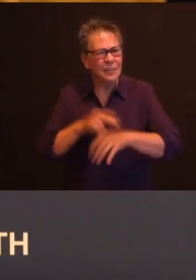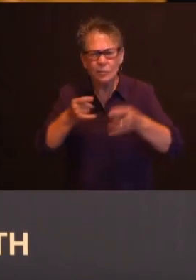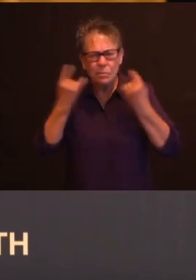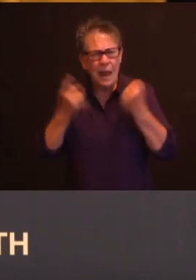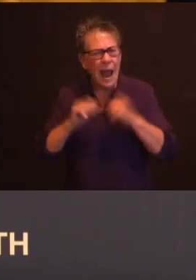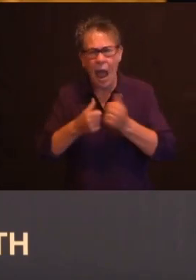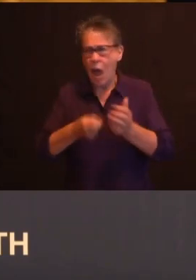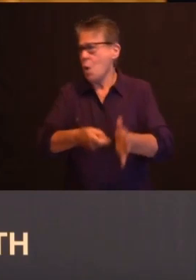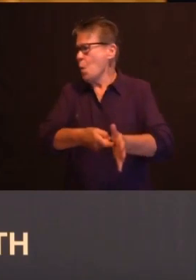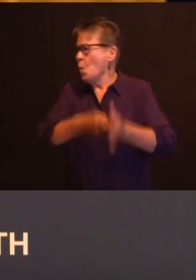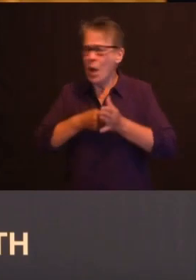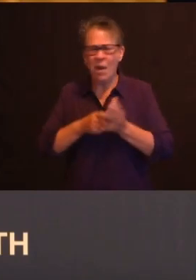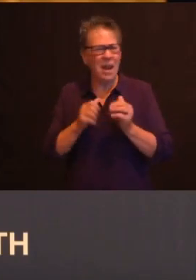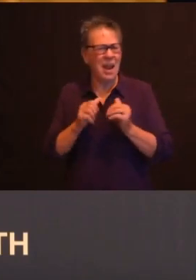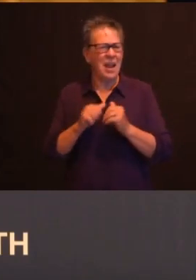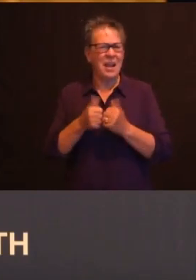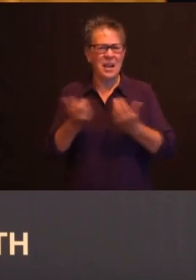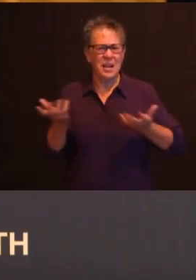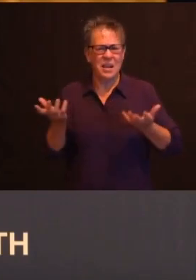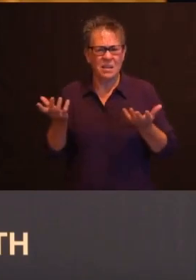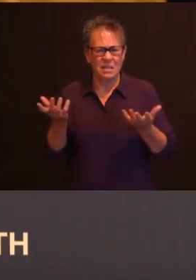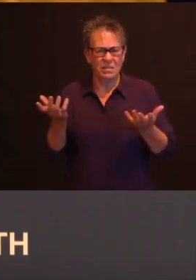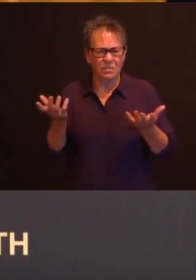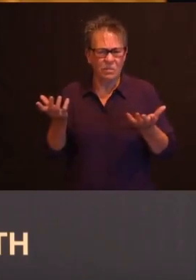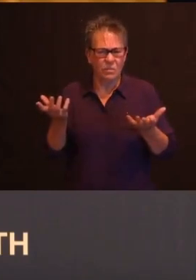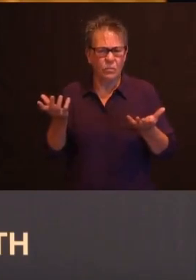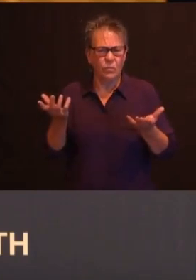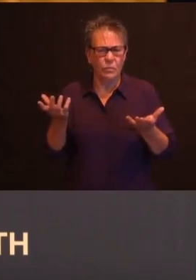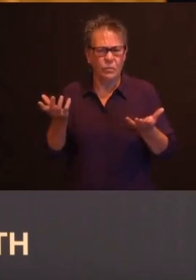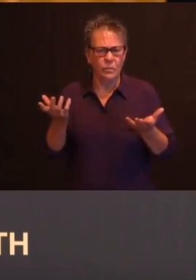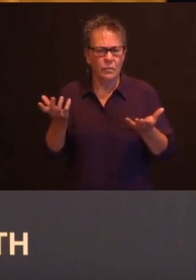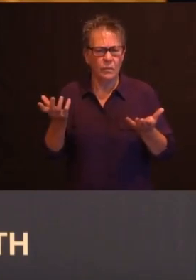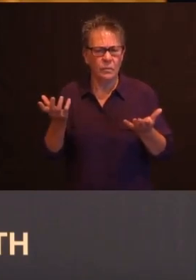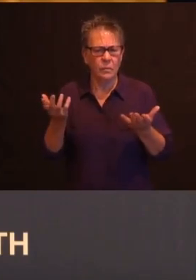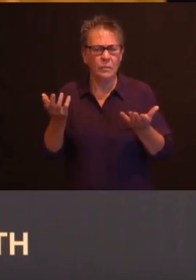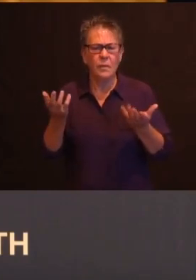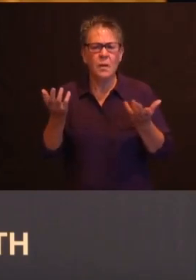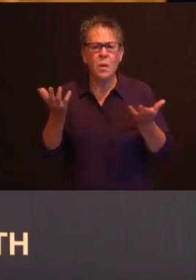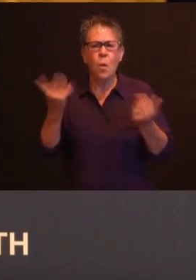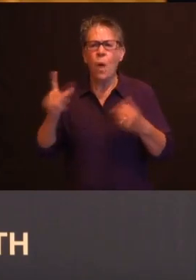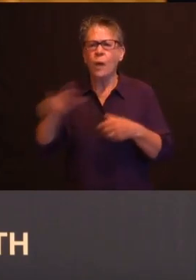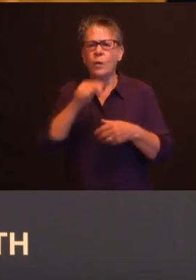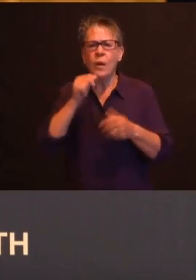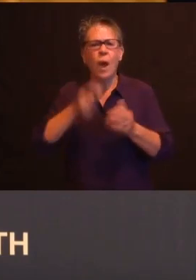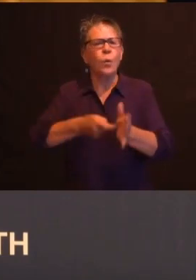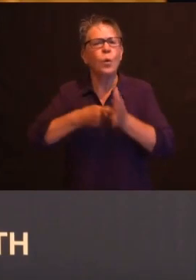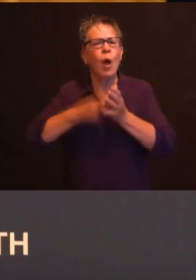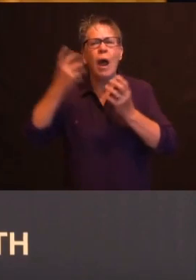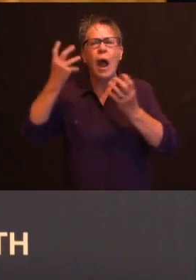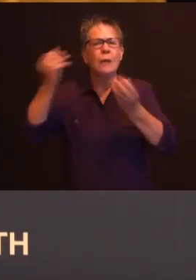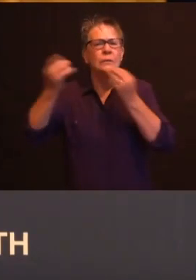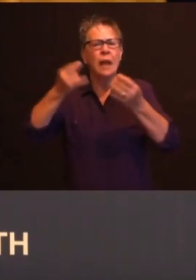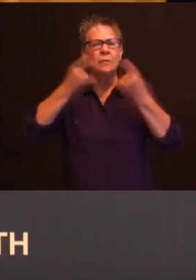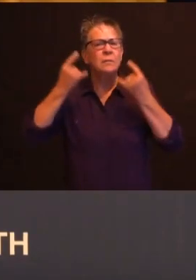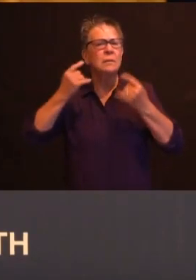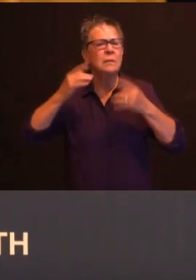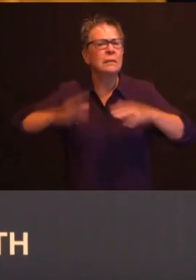the governors in Texas and Pennsylvania? Yeah, I think we've beaten the mask point to a pulp here.